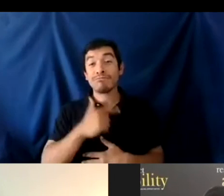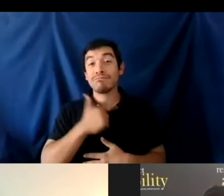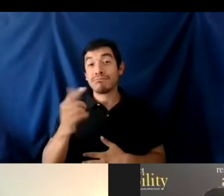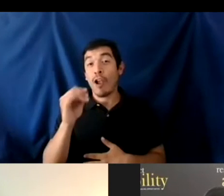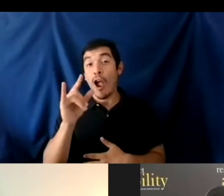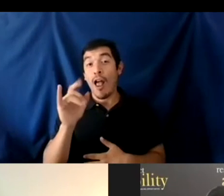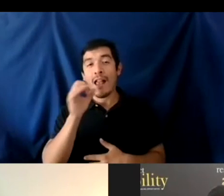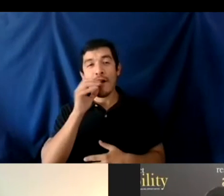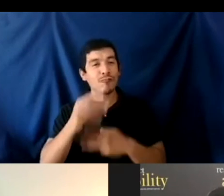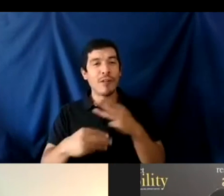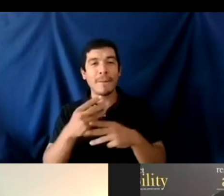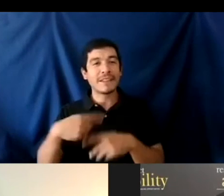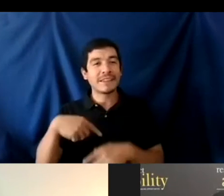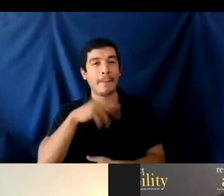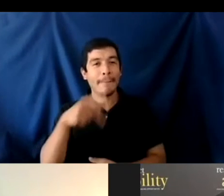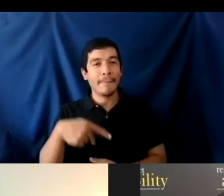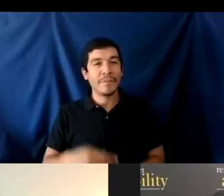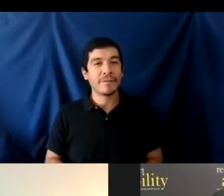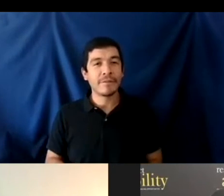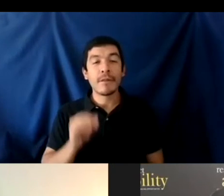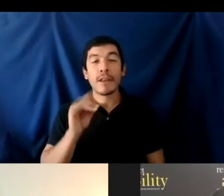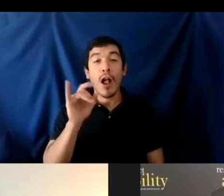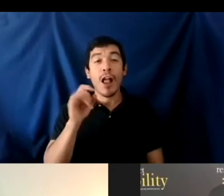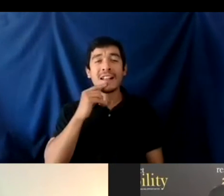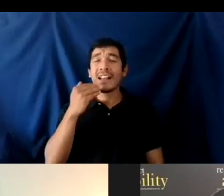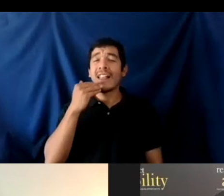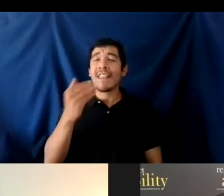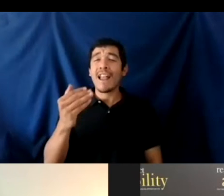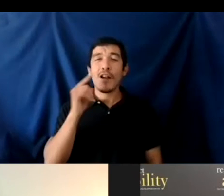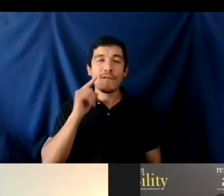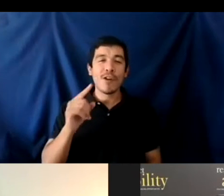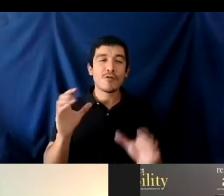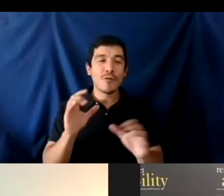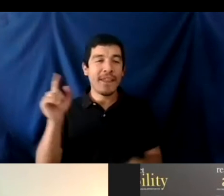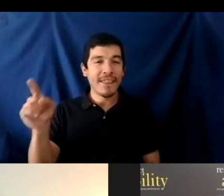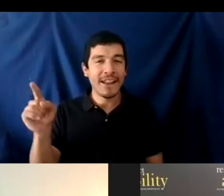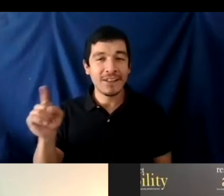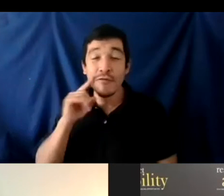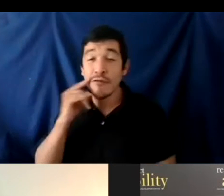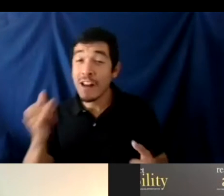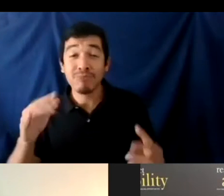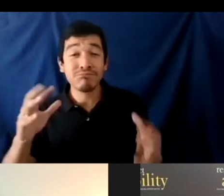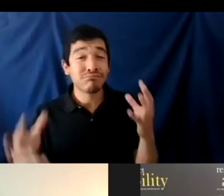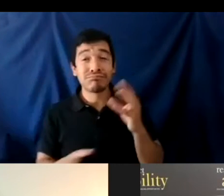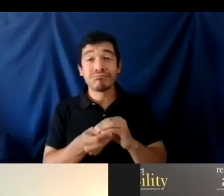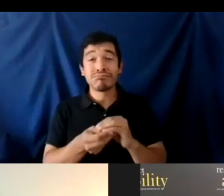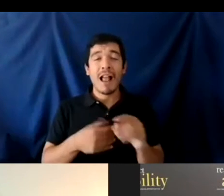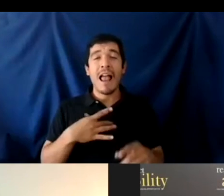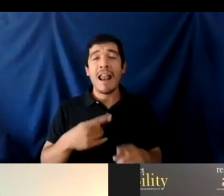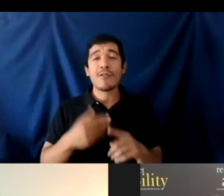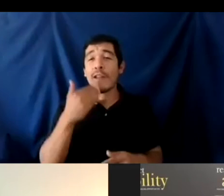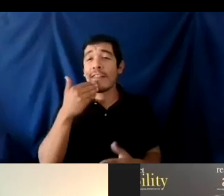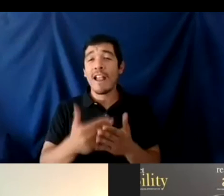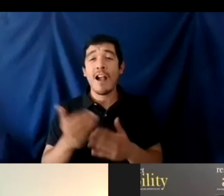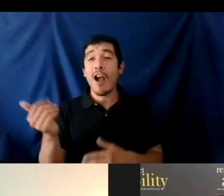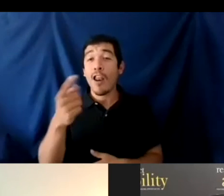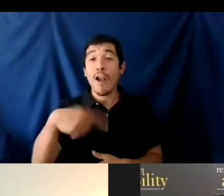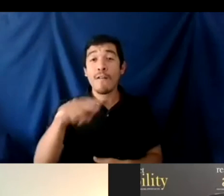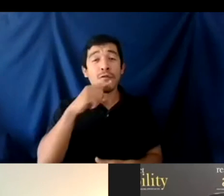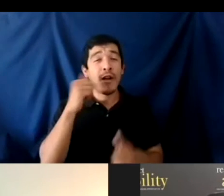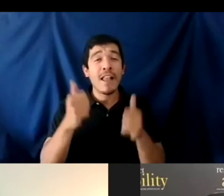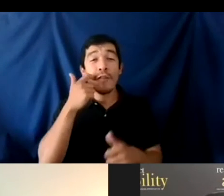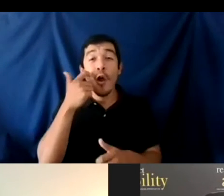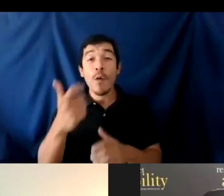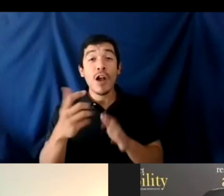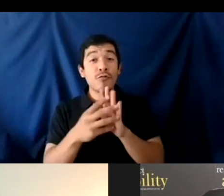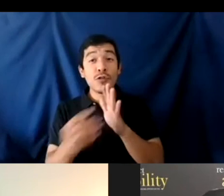wrap us up. Thank you, Eric, for facilitating that. So in conclusion, I'd like to thank all of you either for watching the recording